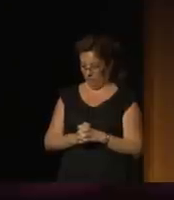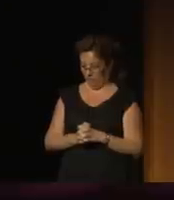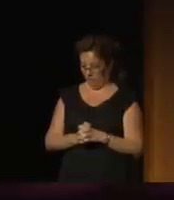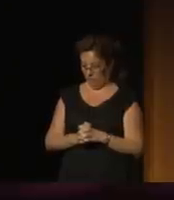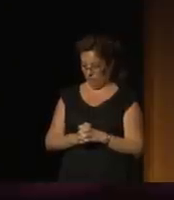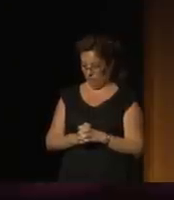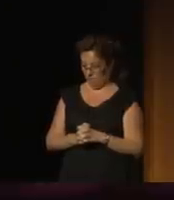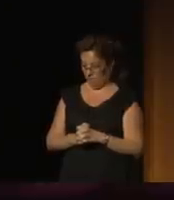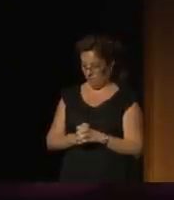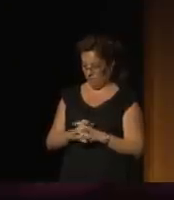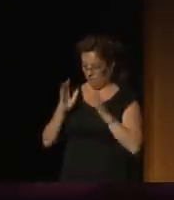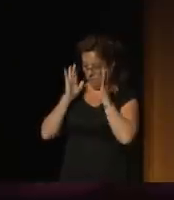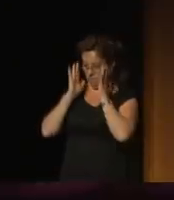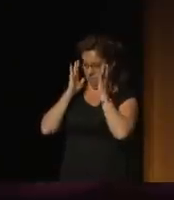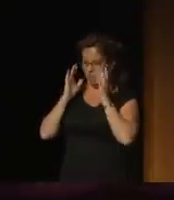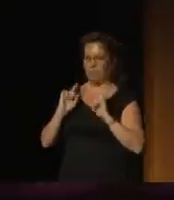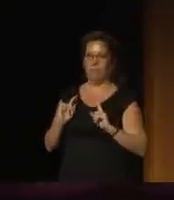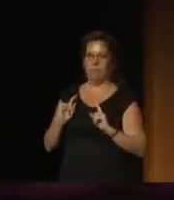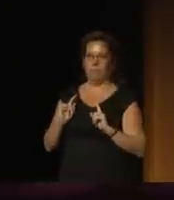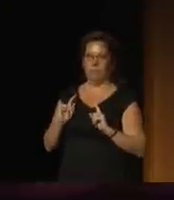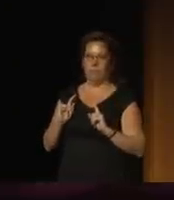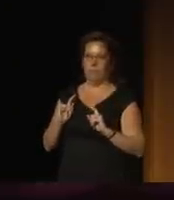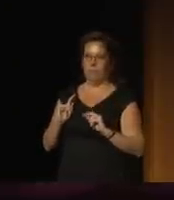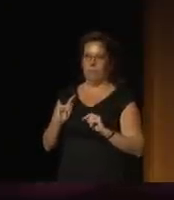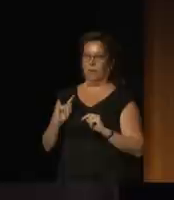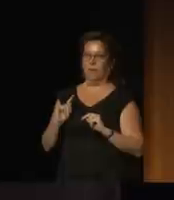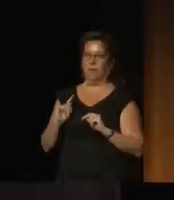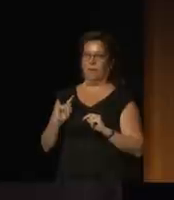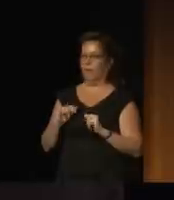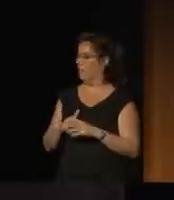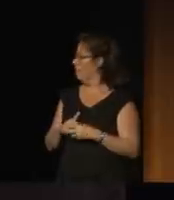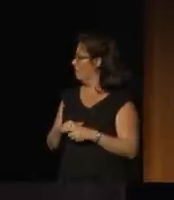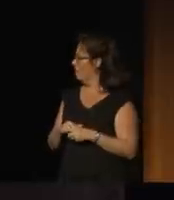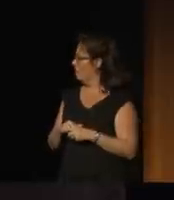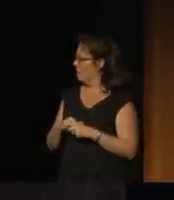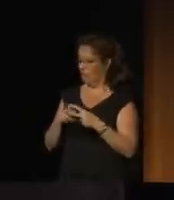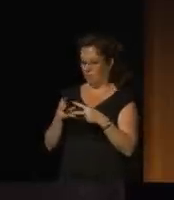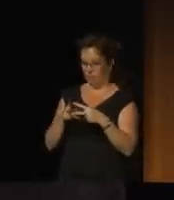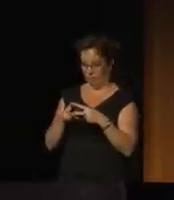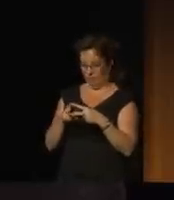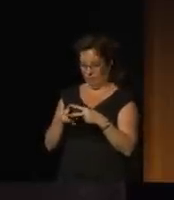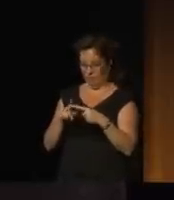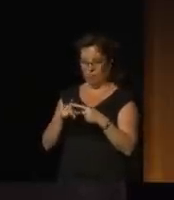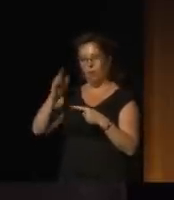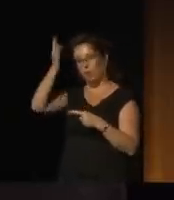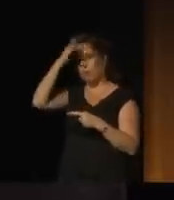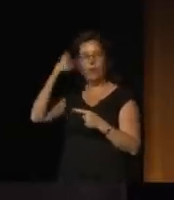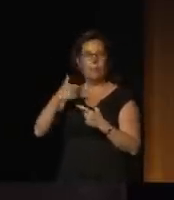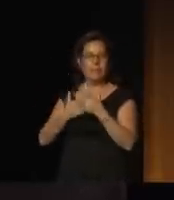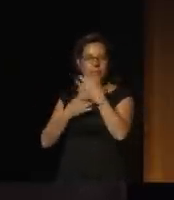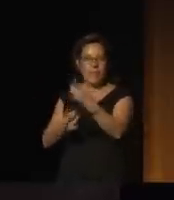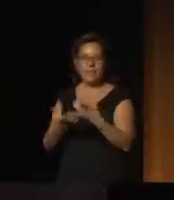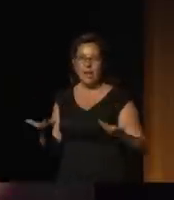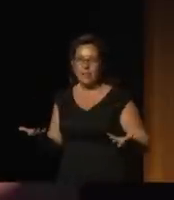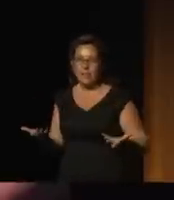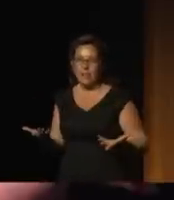to respond, what does it mean? I mean, you've just landed here, but what does it mean? Two really quick things. Firstly, Trump is fascinating.